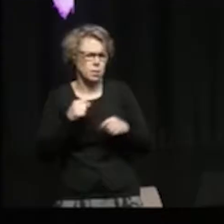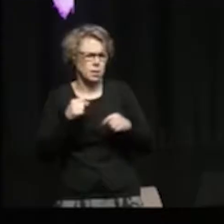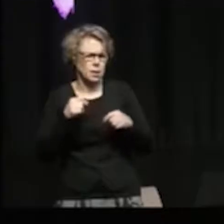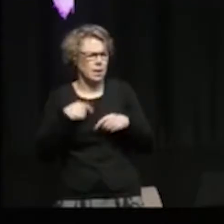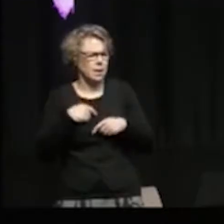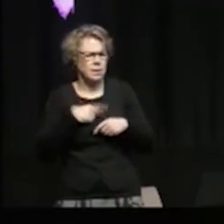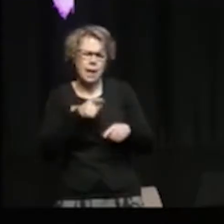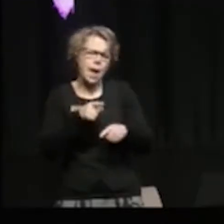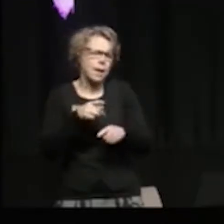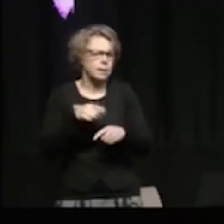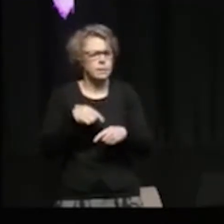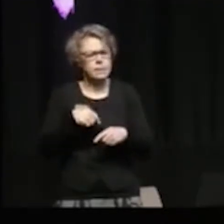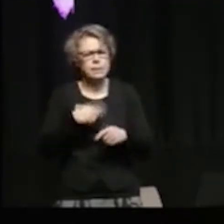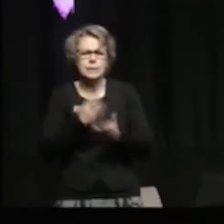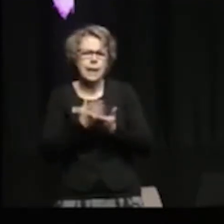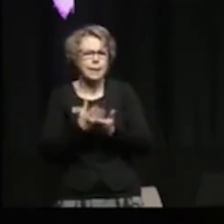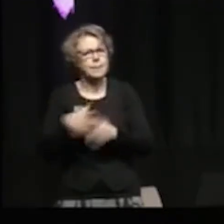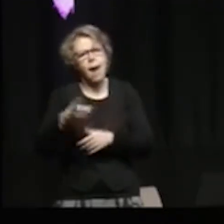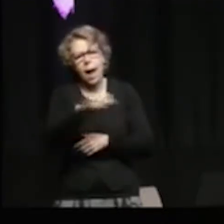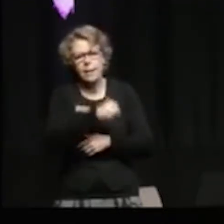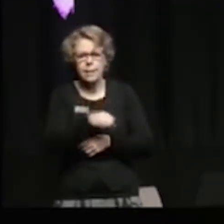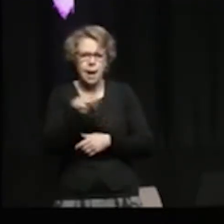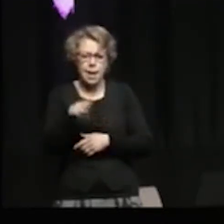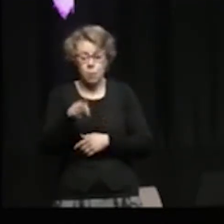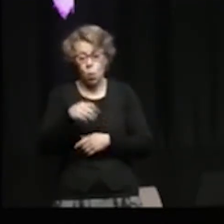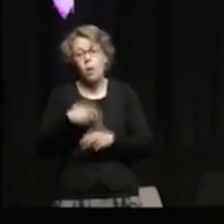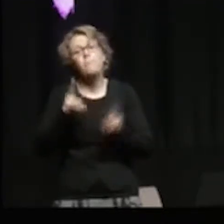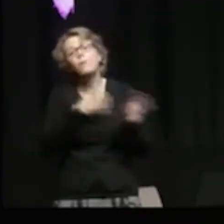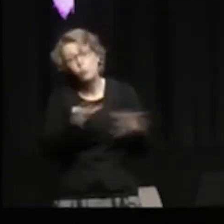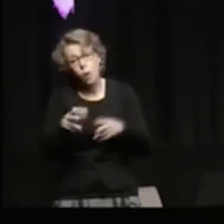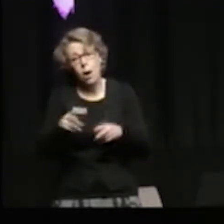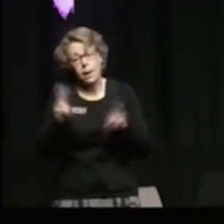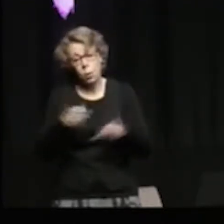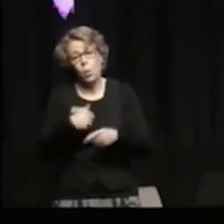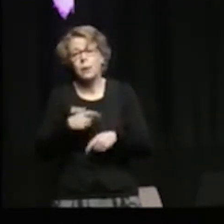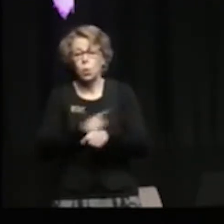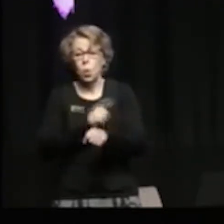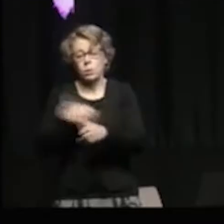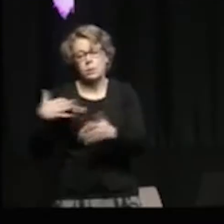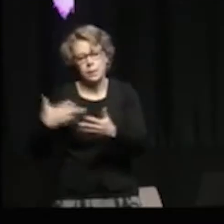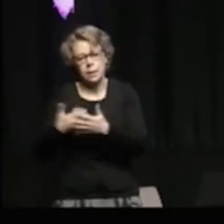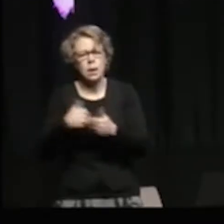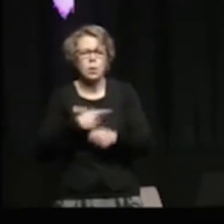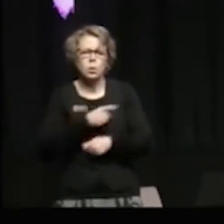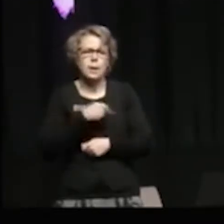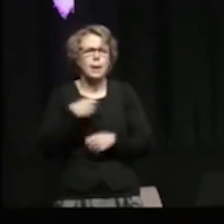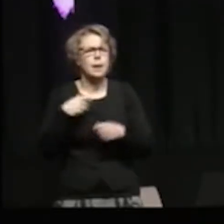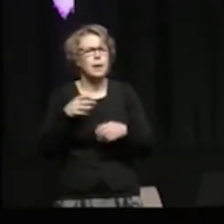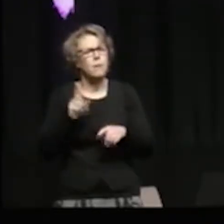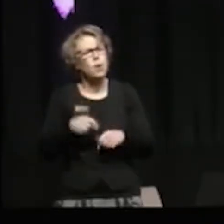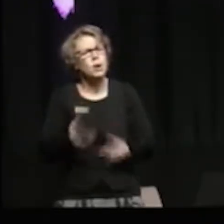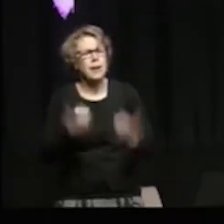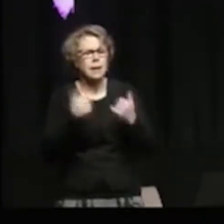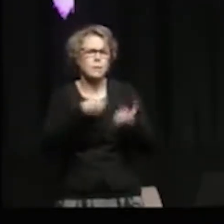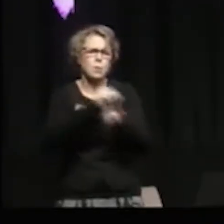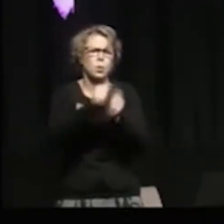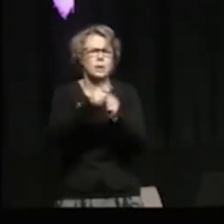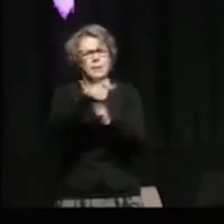that these are not real human rights still, after so long time. And it's too easy today for politicians to